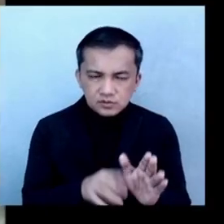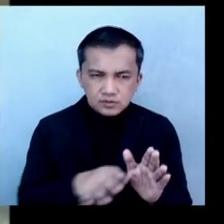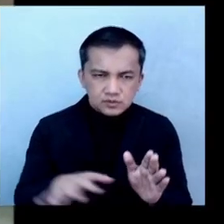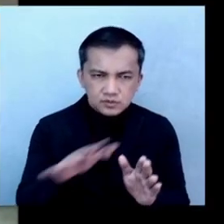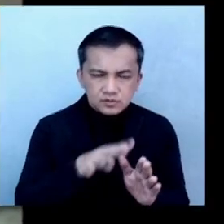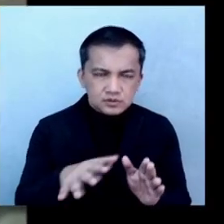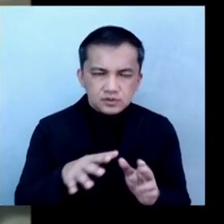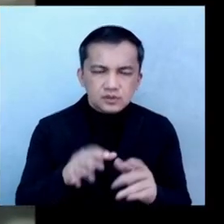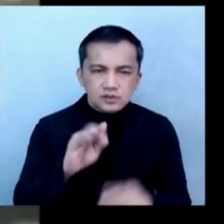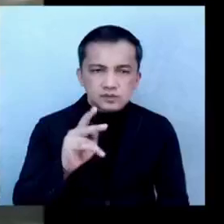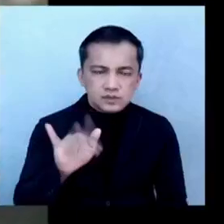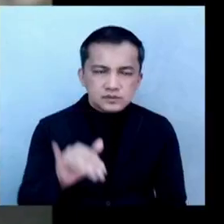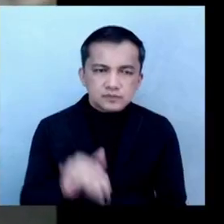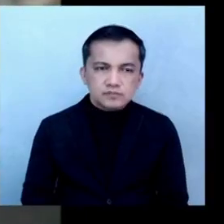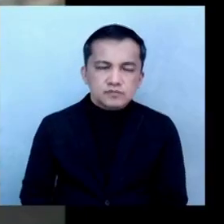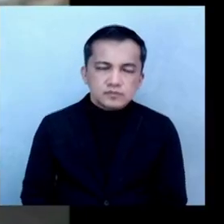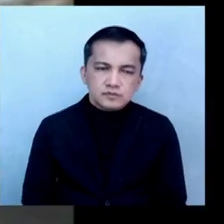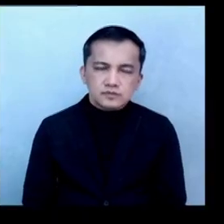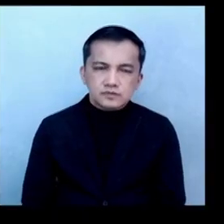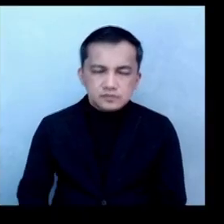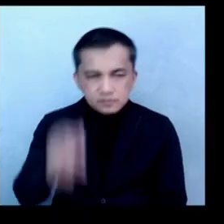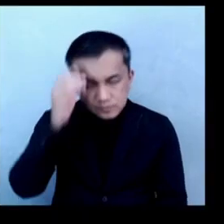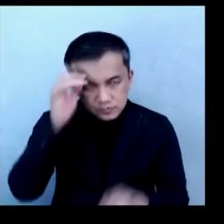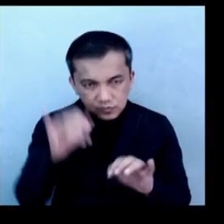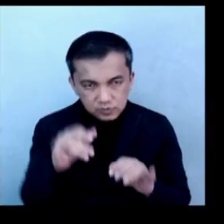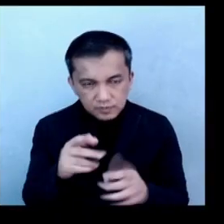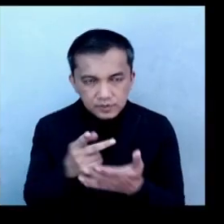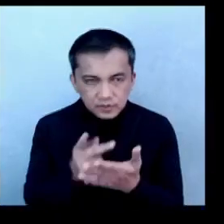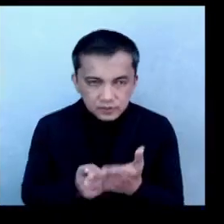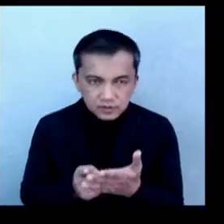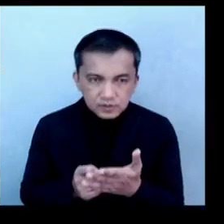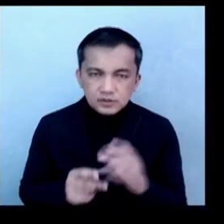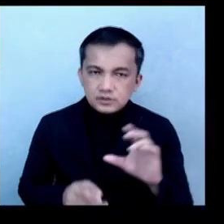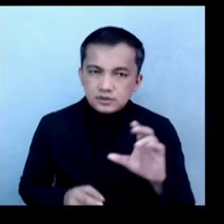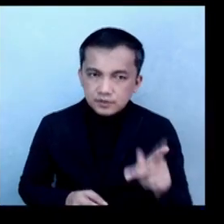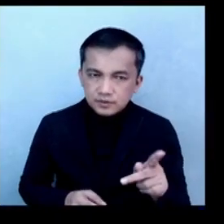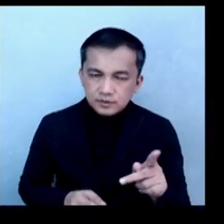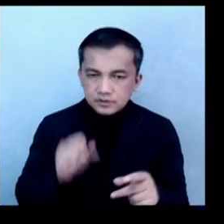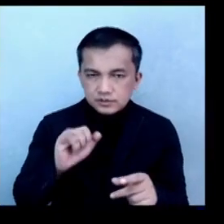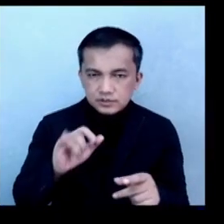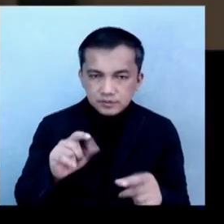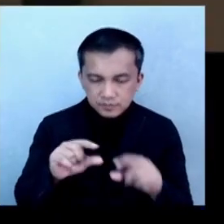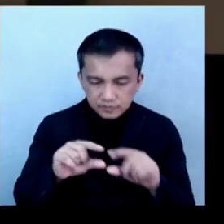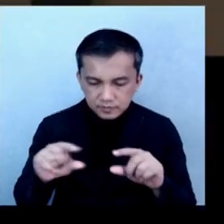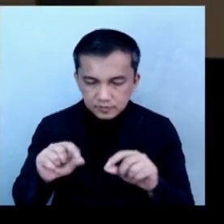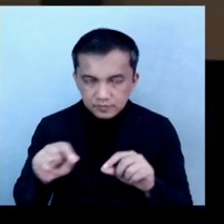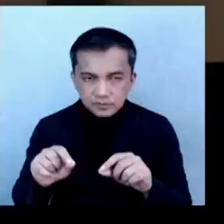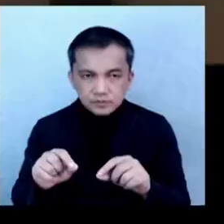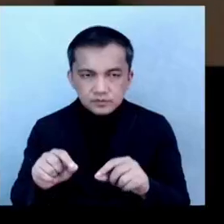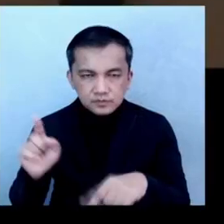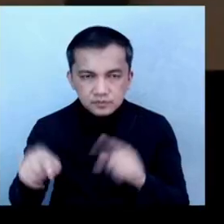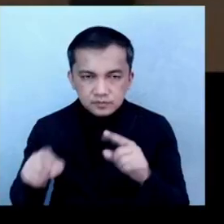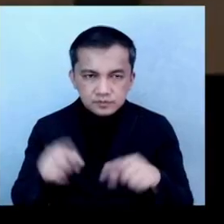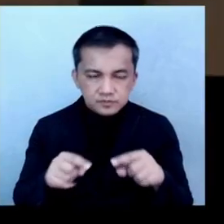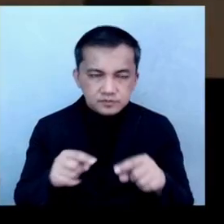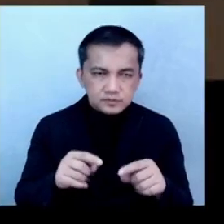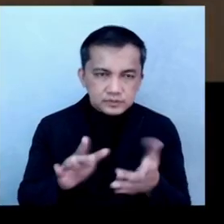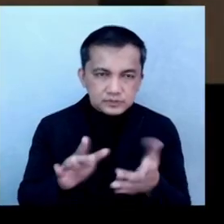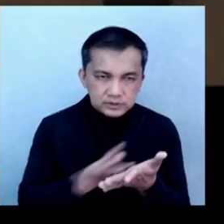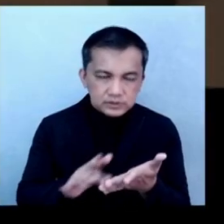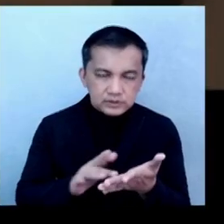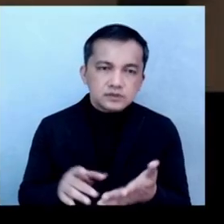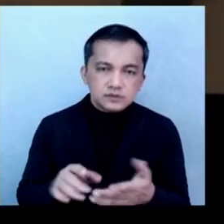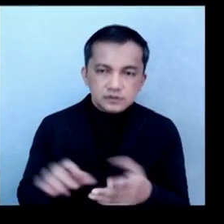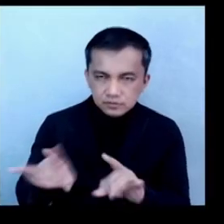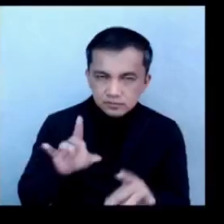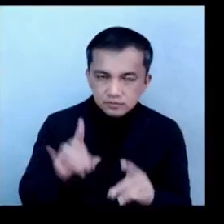facility: computers, computer parts, cell phones, SIM cards, and torture devices were also recovered.